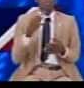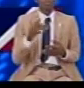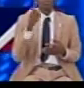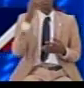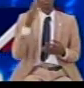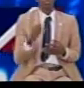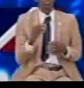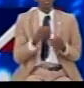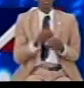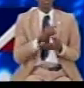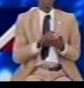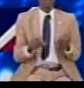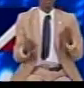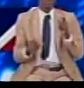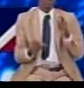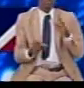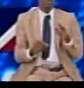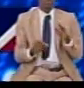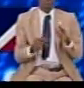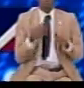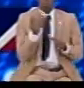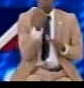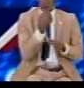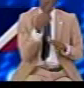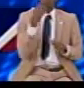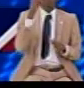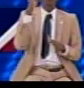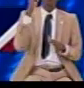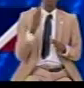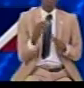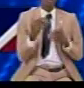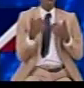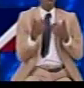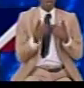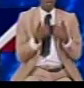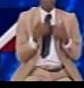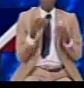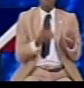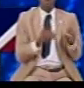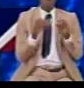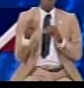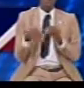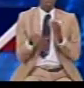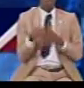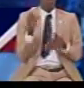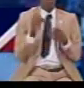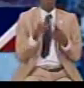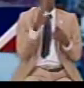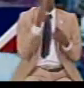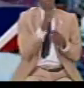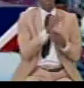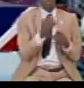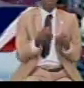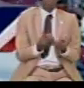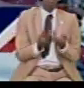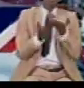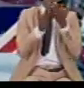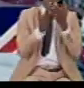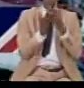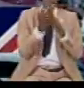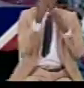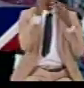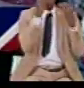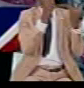25. In verse 25, it says, whom God has set forth to be a propitiation through faith in